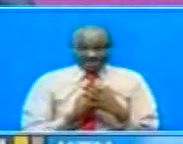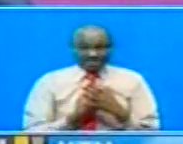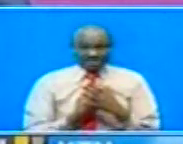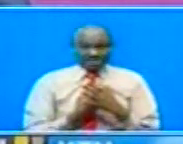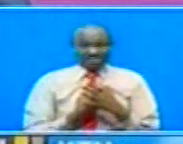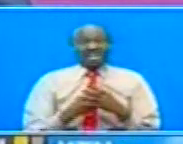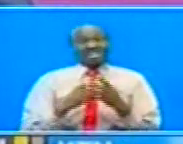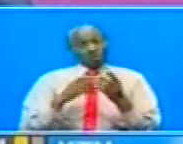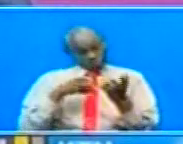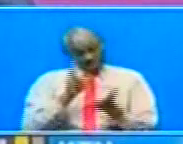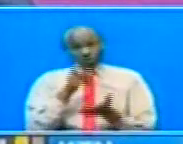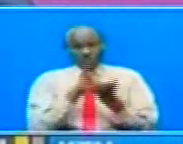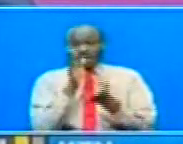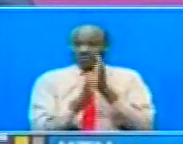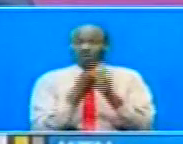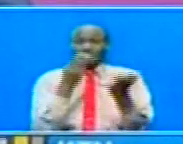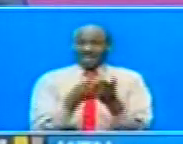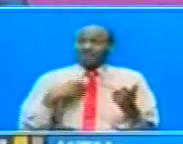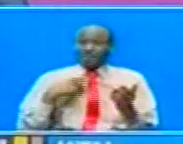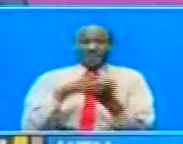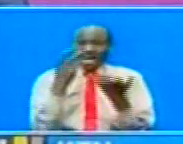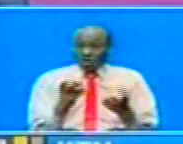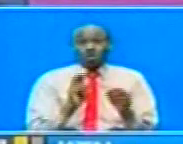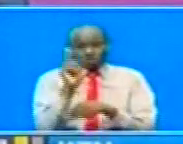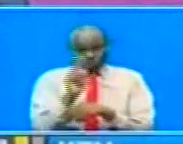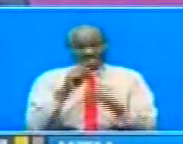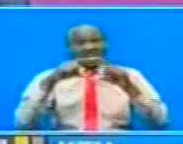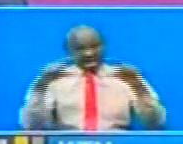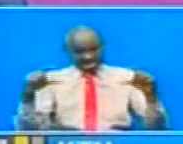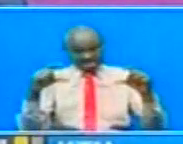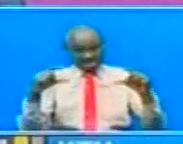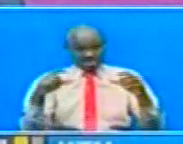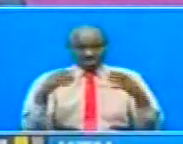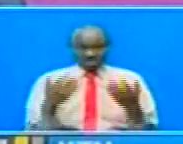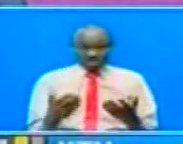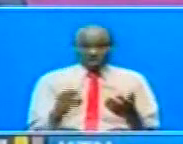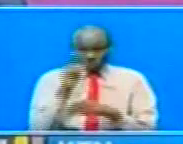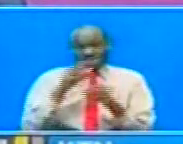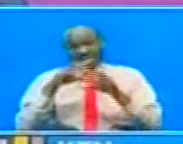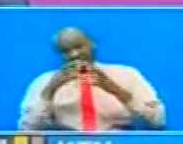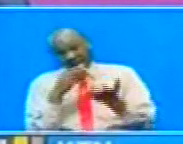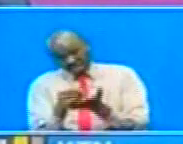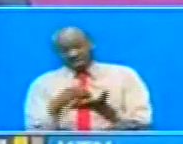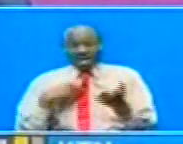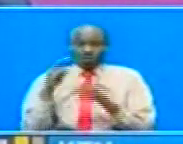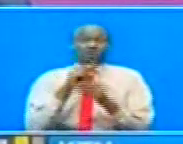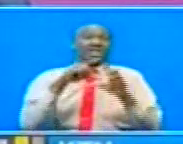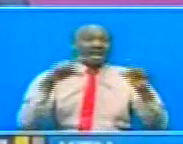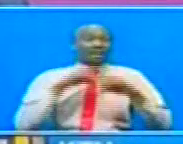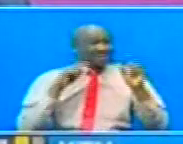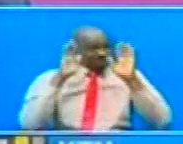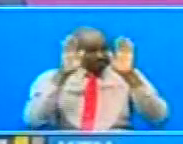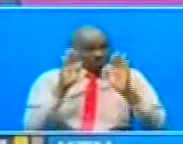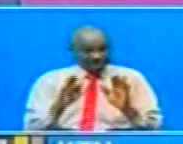the cashless system. So people will pay using cash for the time being and using the cards. But it is important that